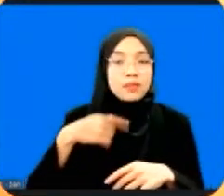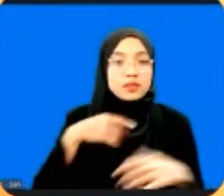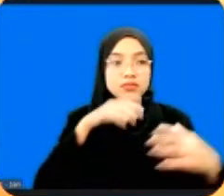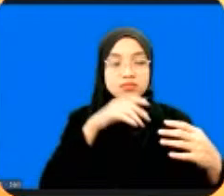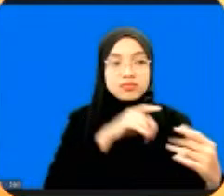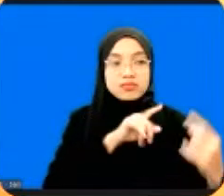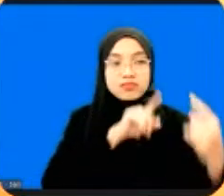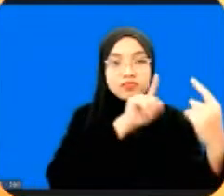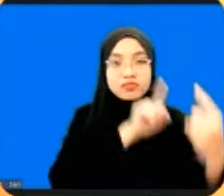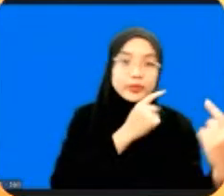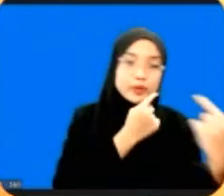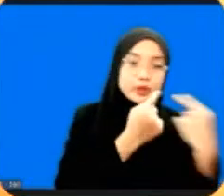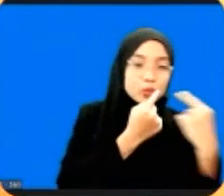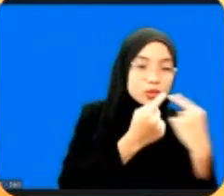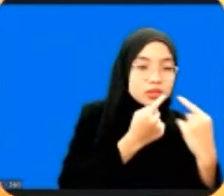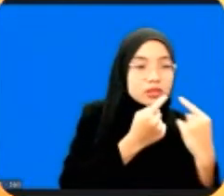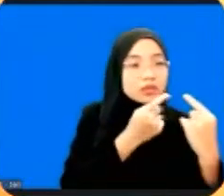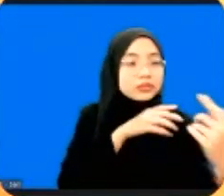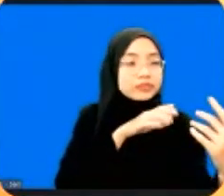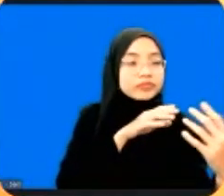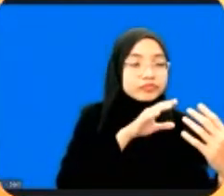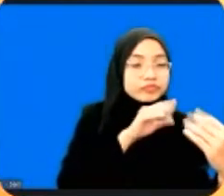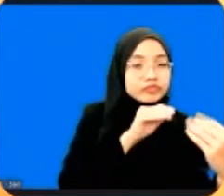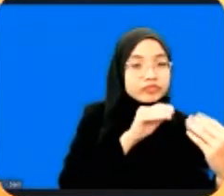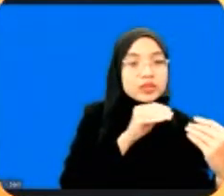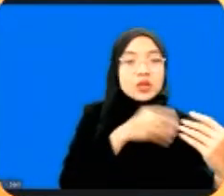each comment made by people offline.